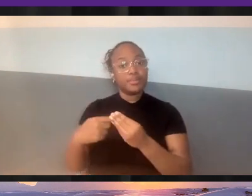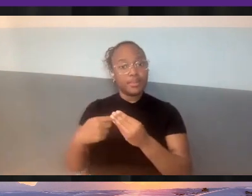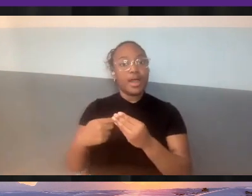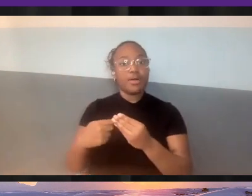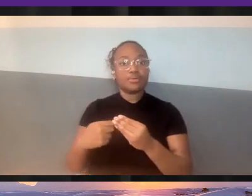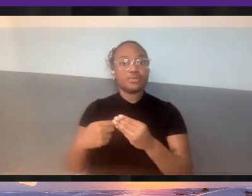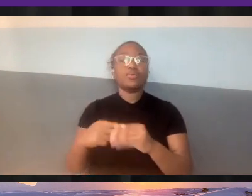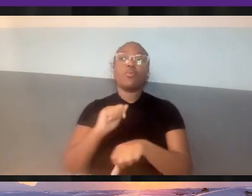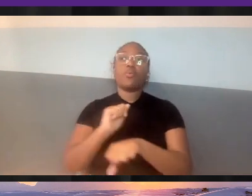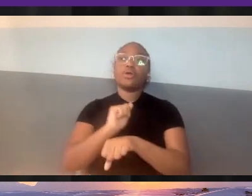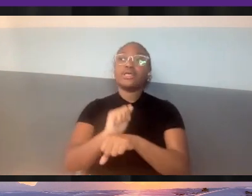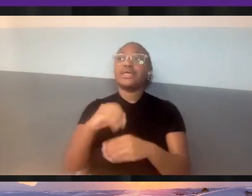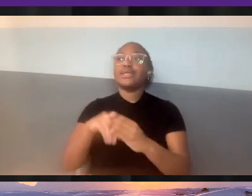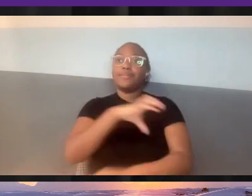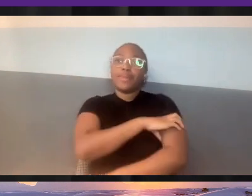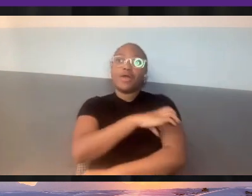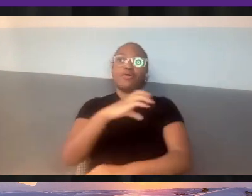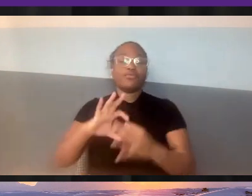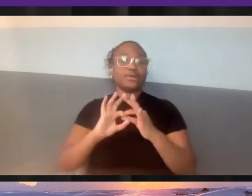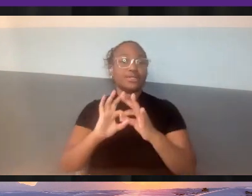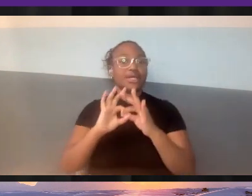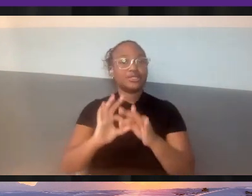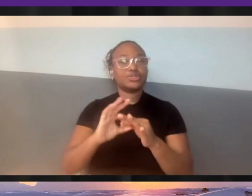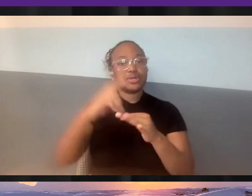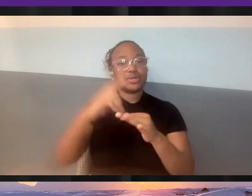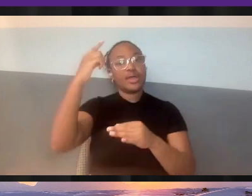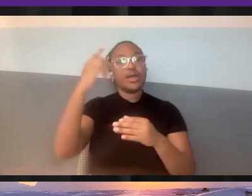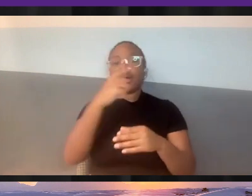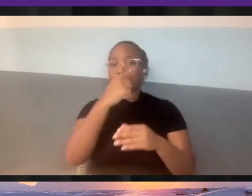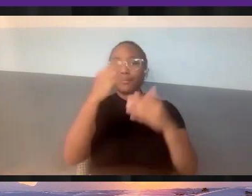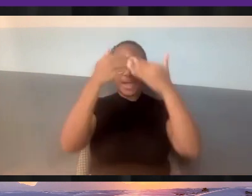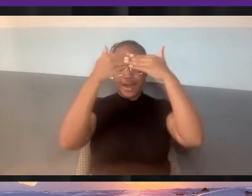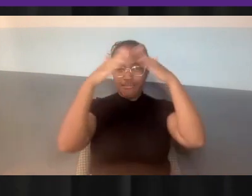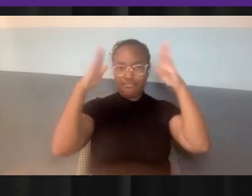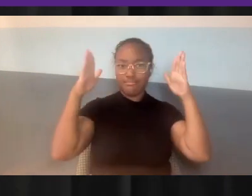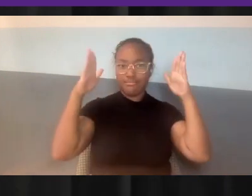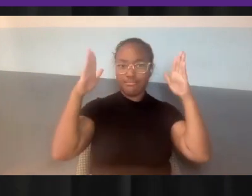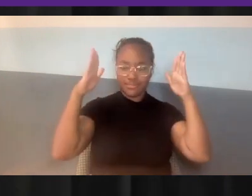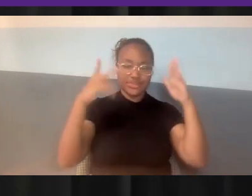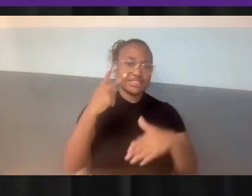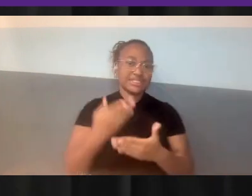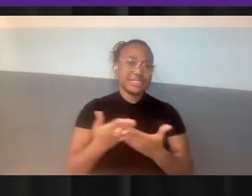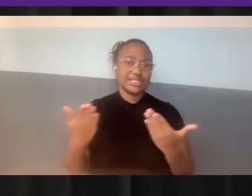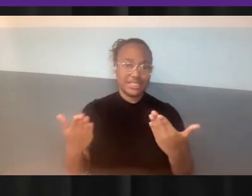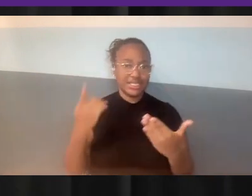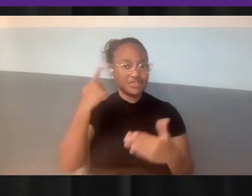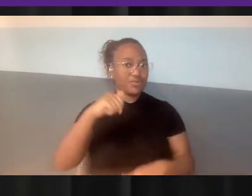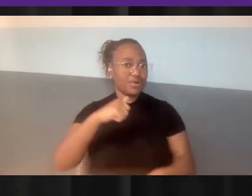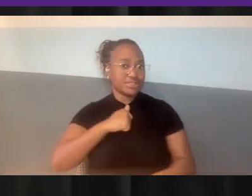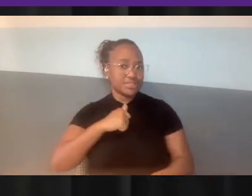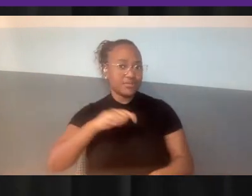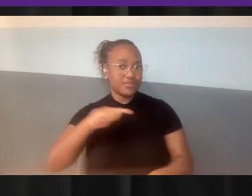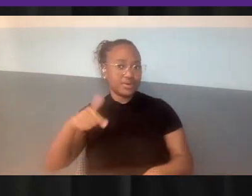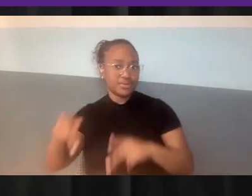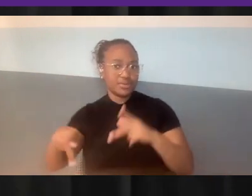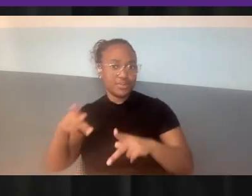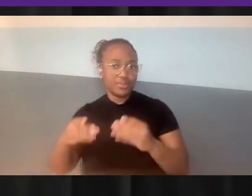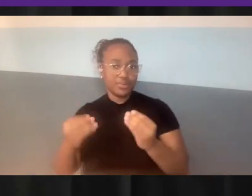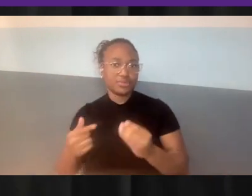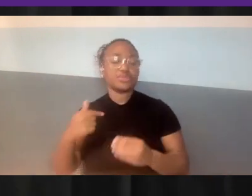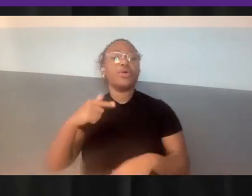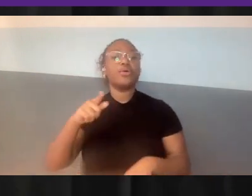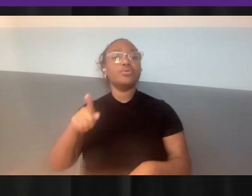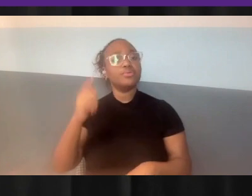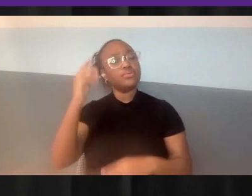and interrogate conversations and see things anew for ourselves and in others. And so as you think about that work,